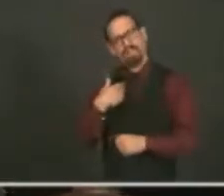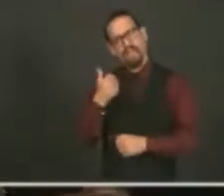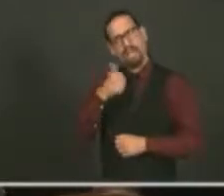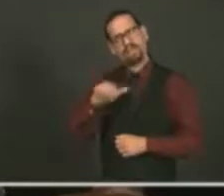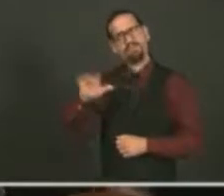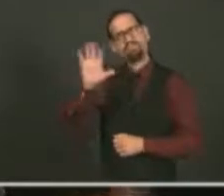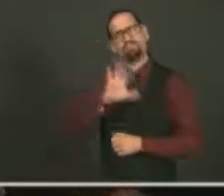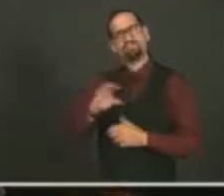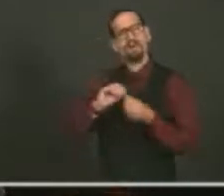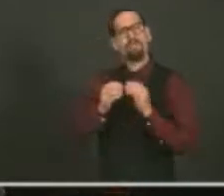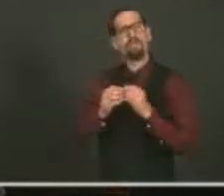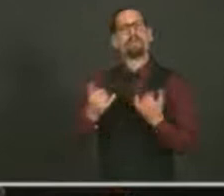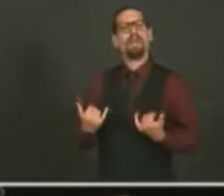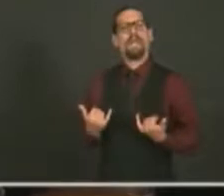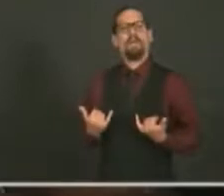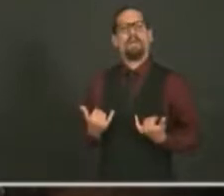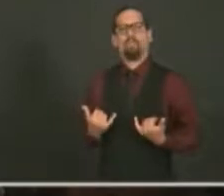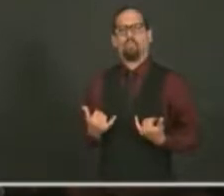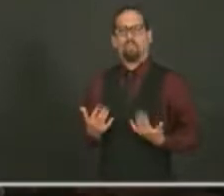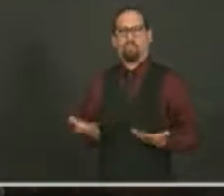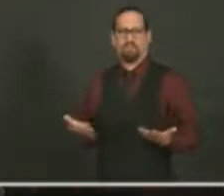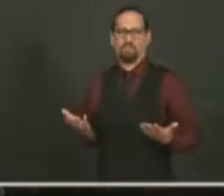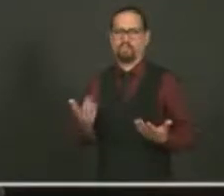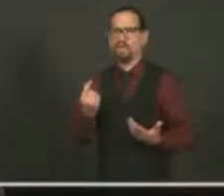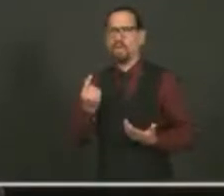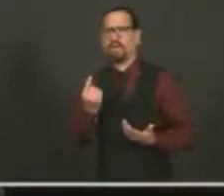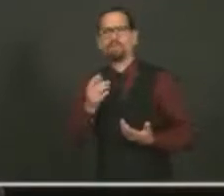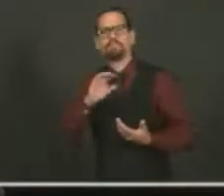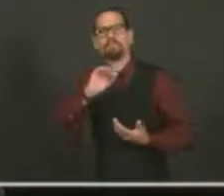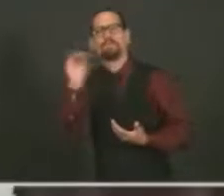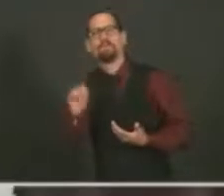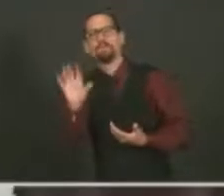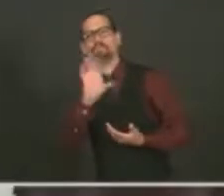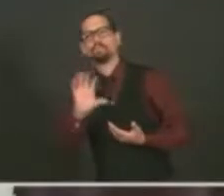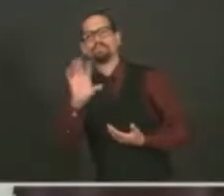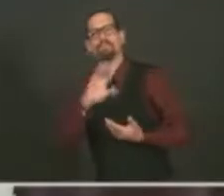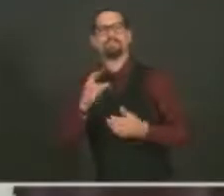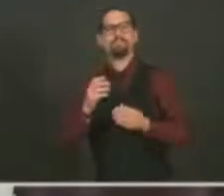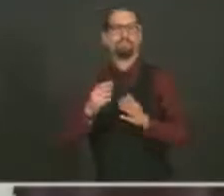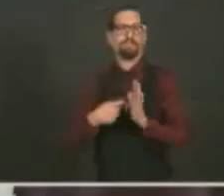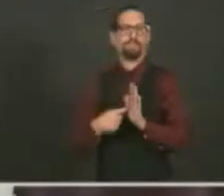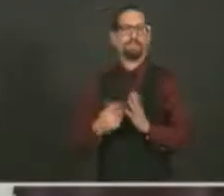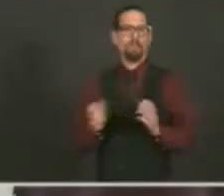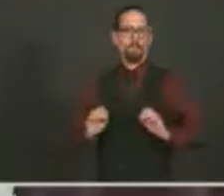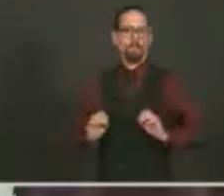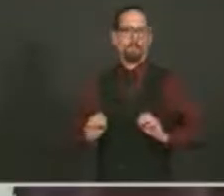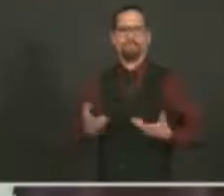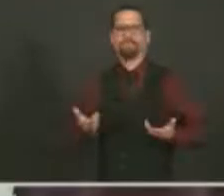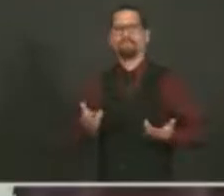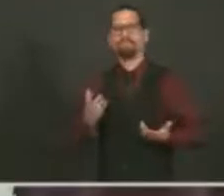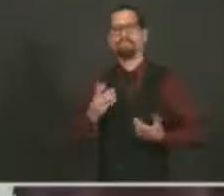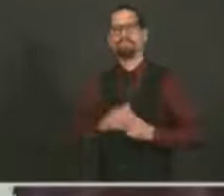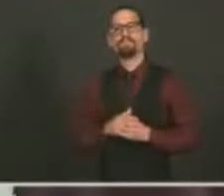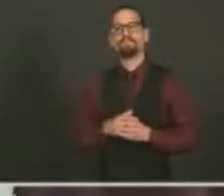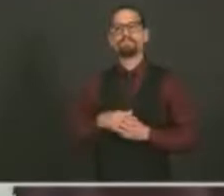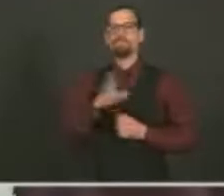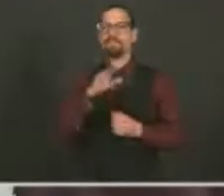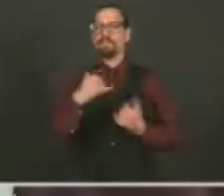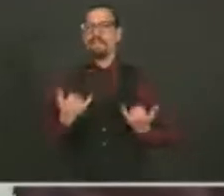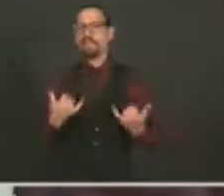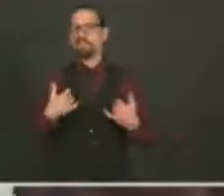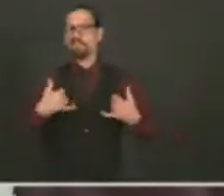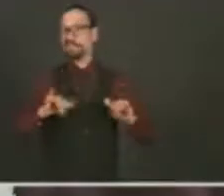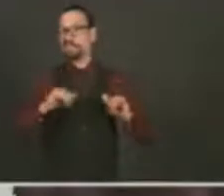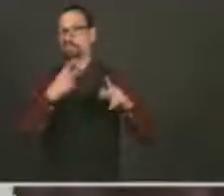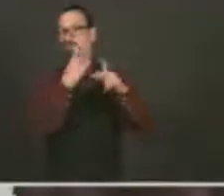point, what is the prevalence? Do you at least have a range? Yeah, we are calculating that. We're basing it on what the